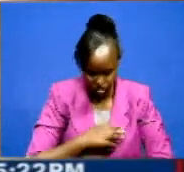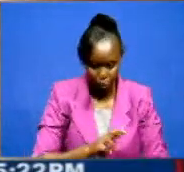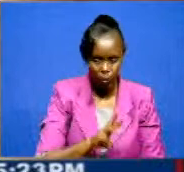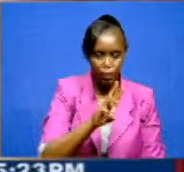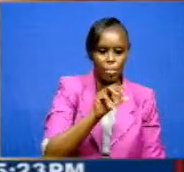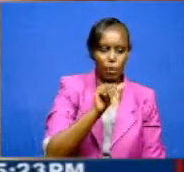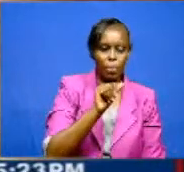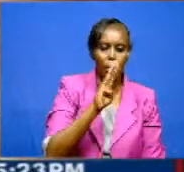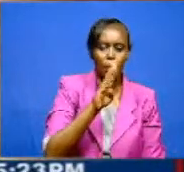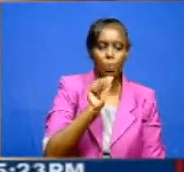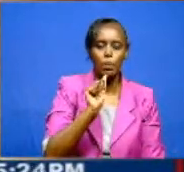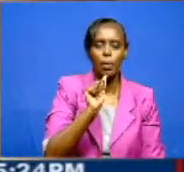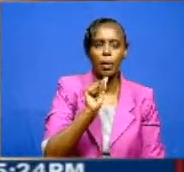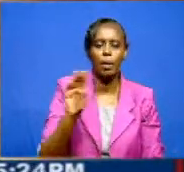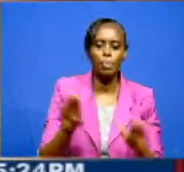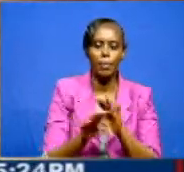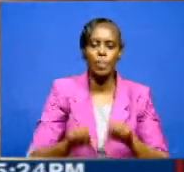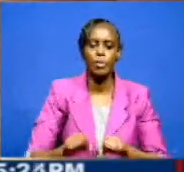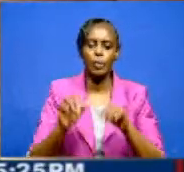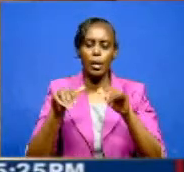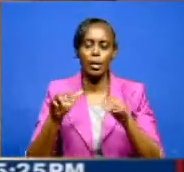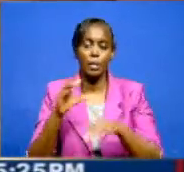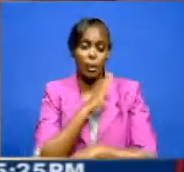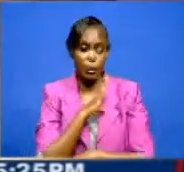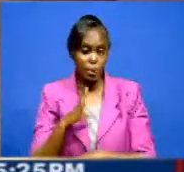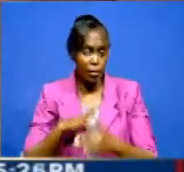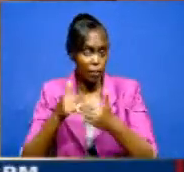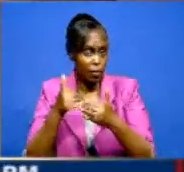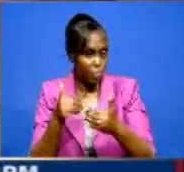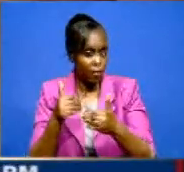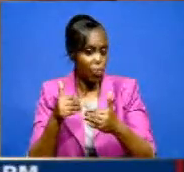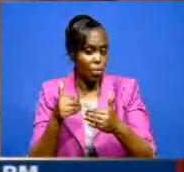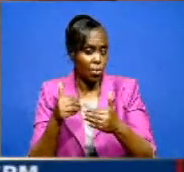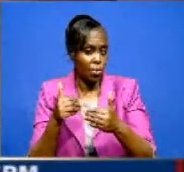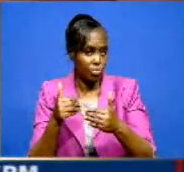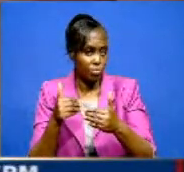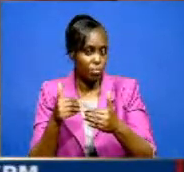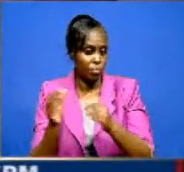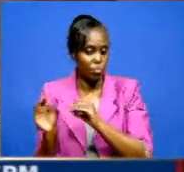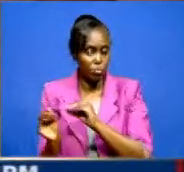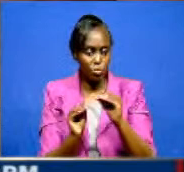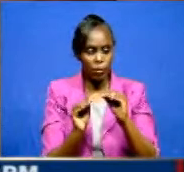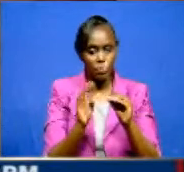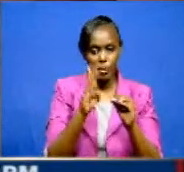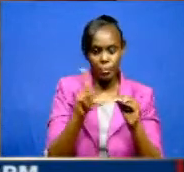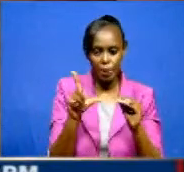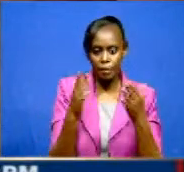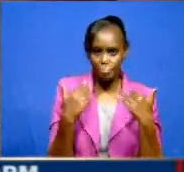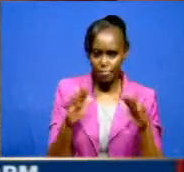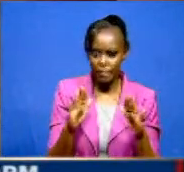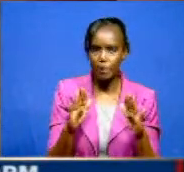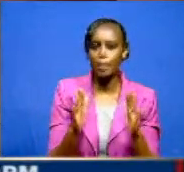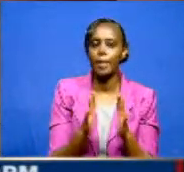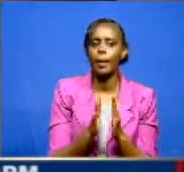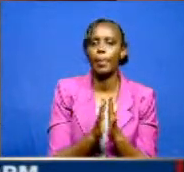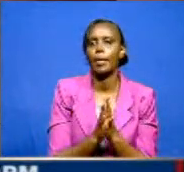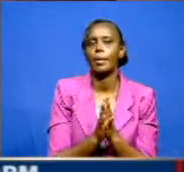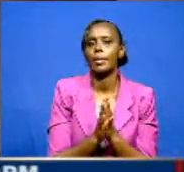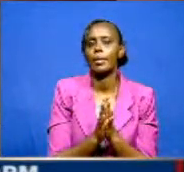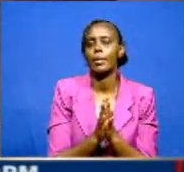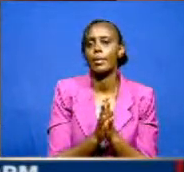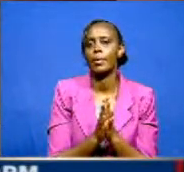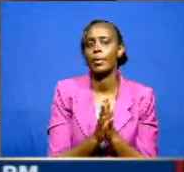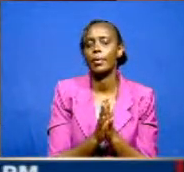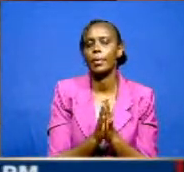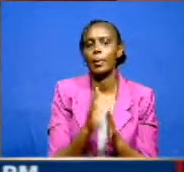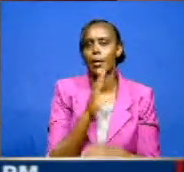of Agriculture Committee, even before he had moved this bill. And